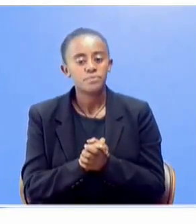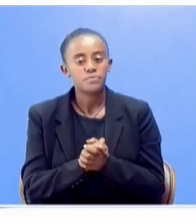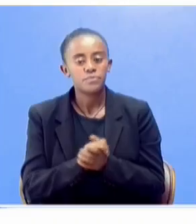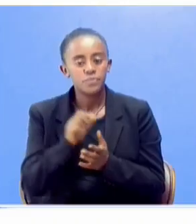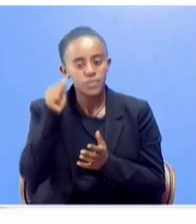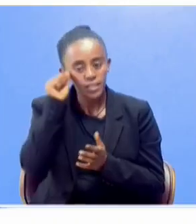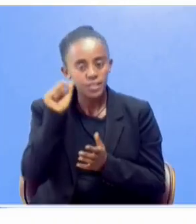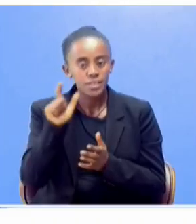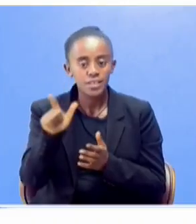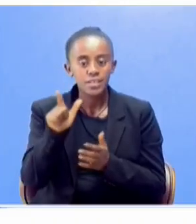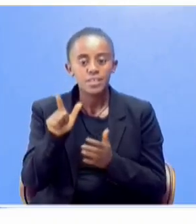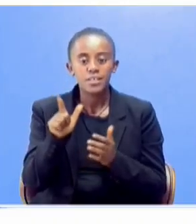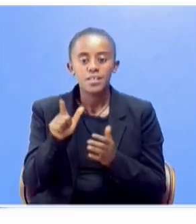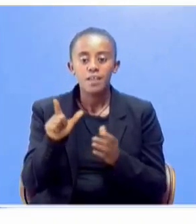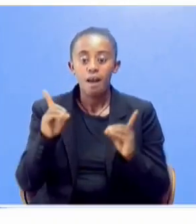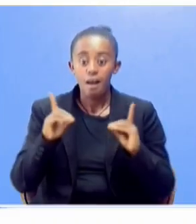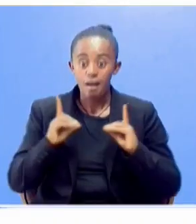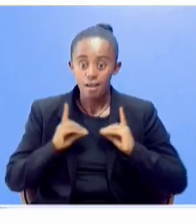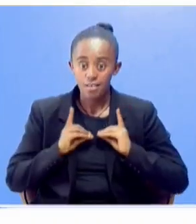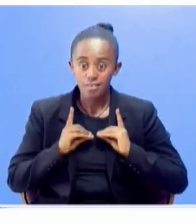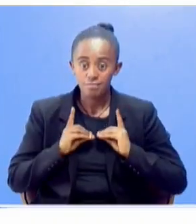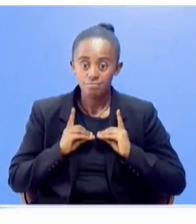He had